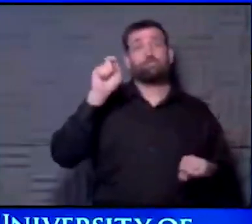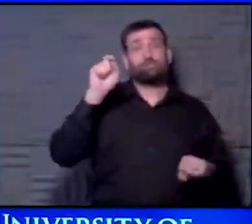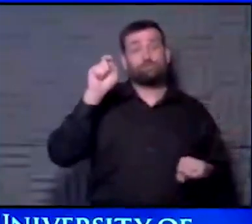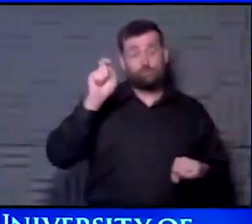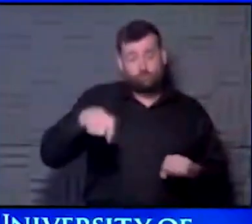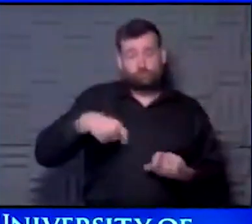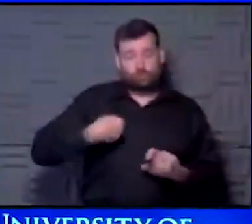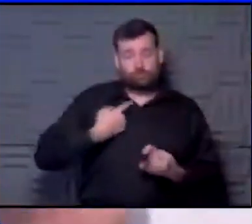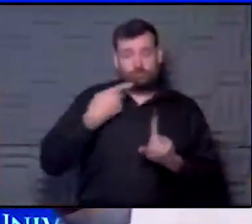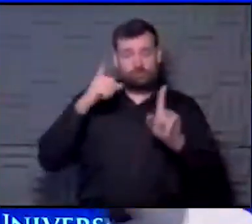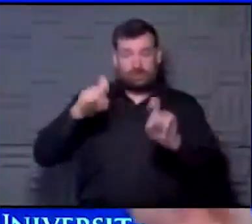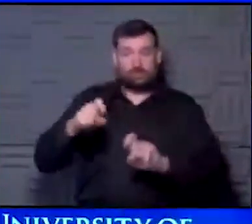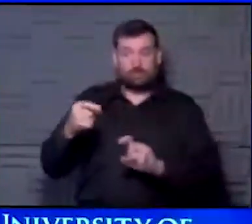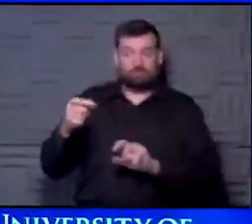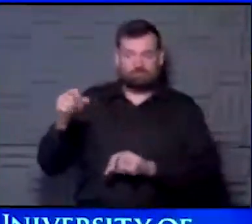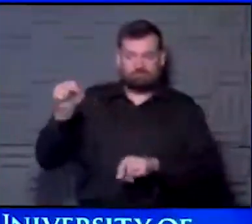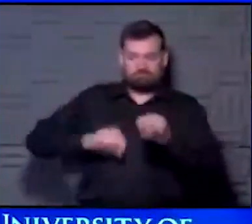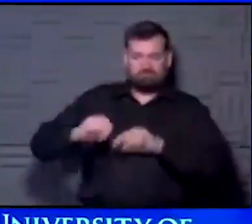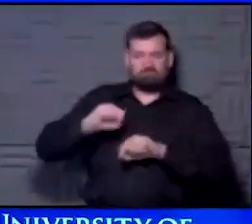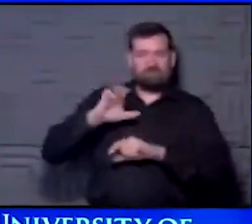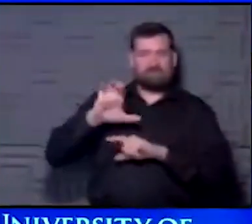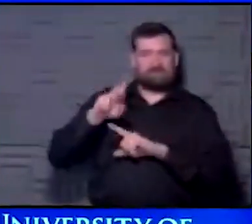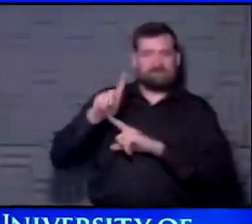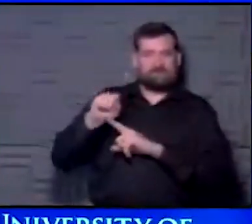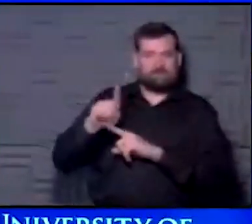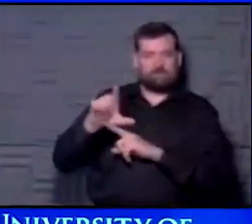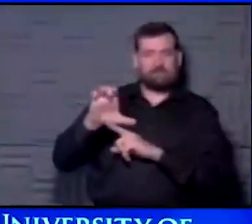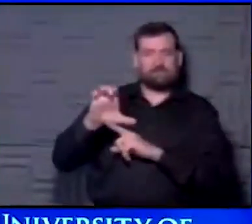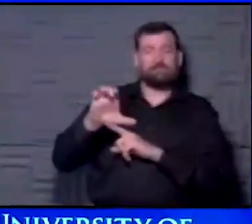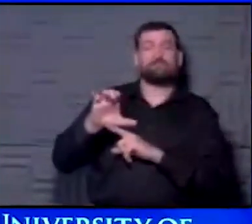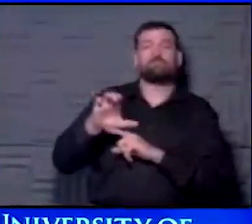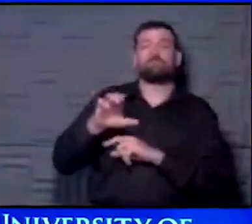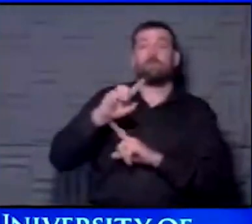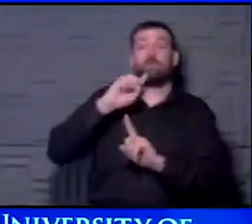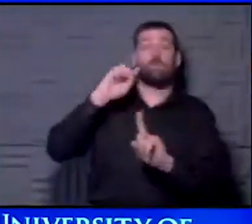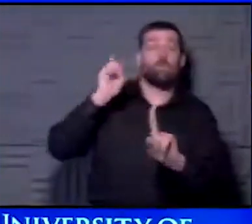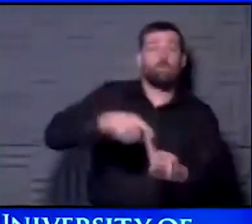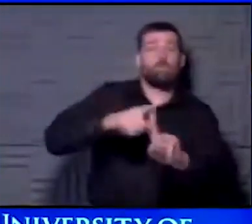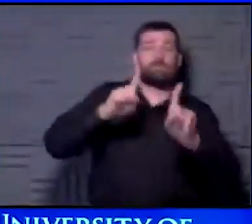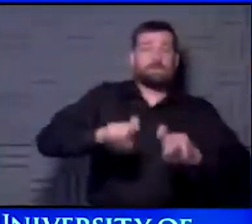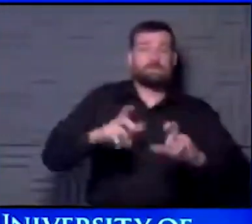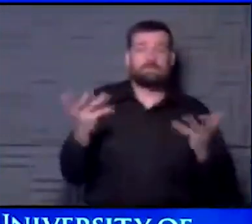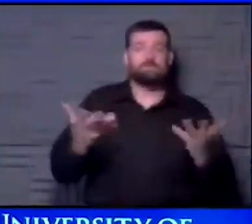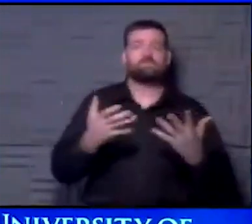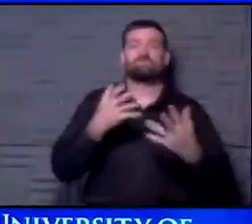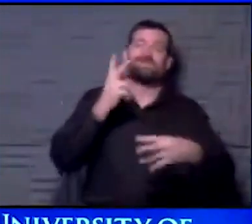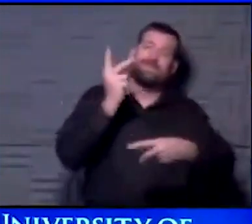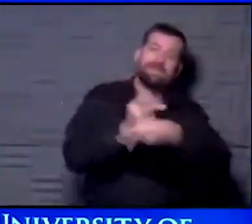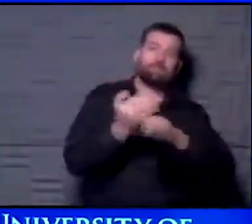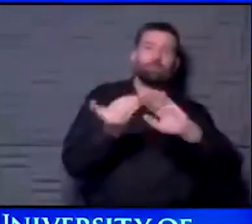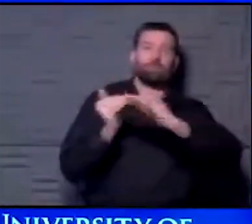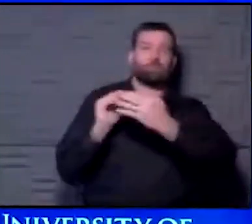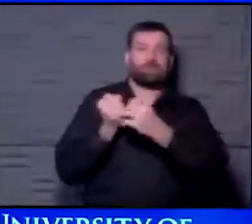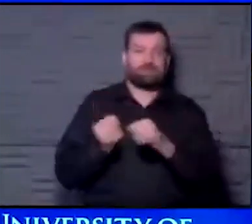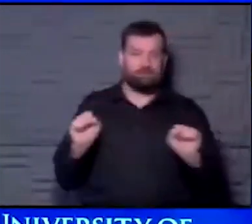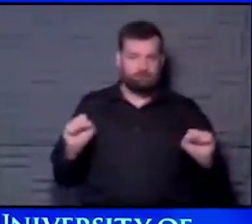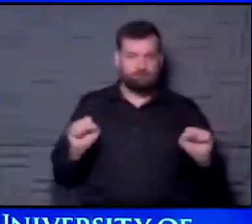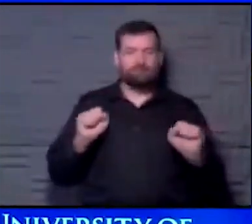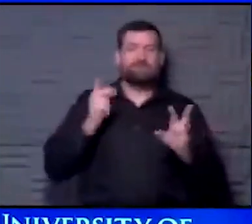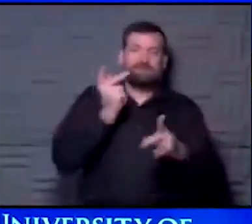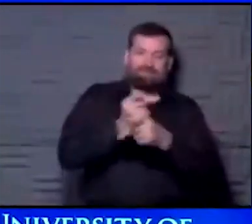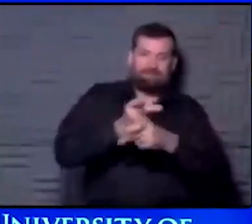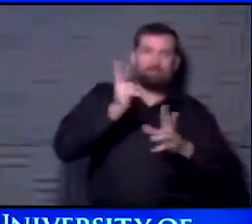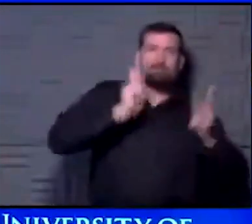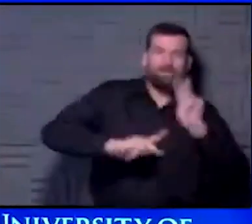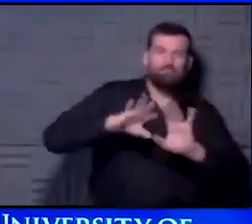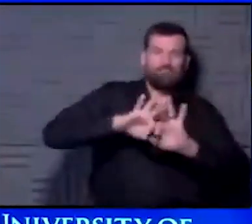of testing, and this gets back to what the CDC did, the goal of testing should be to keep the community safe and to keep people safe, and to